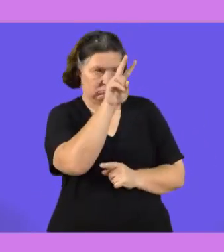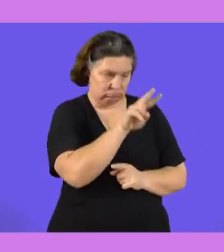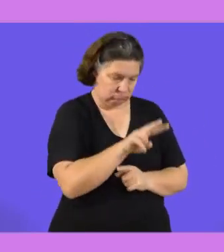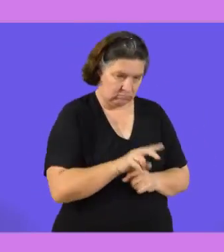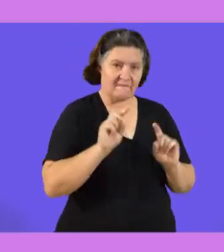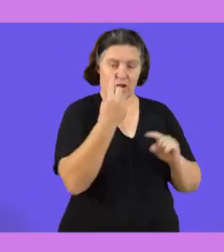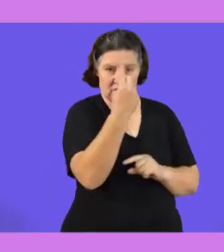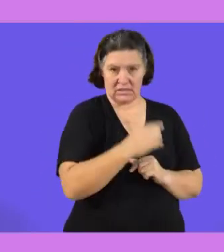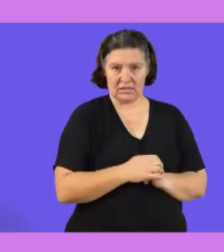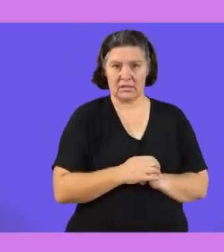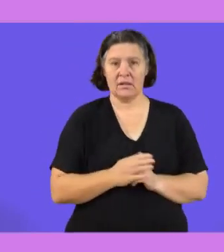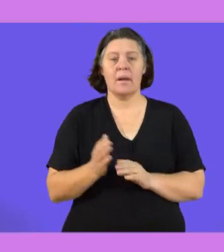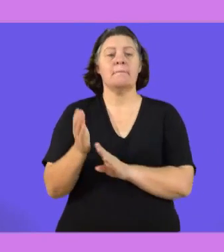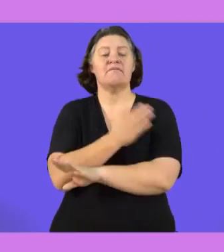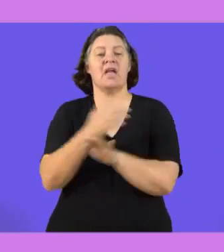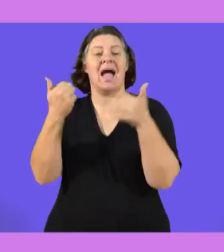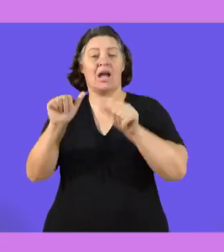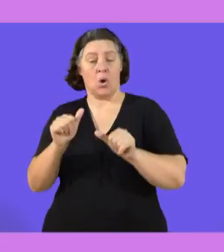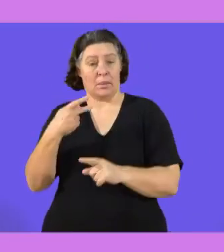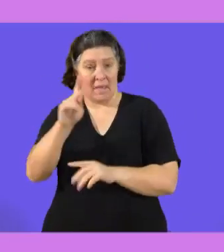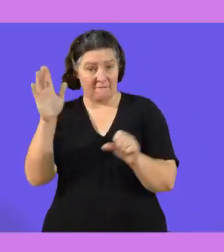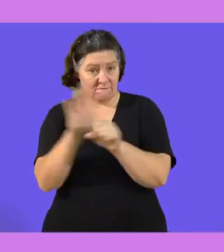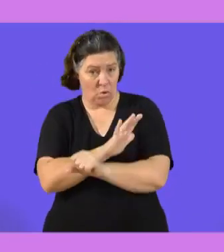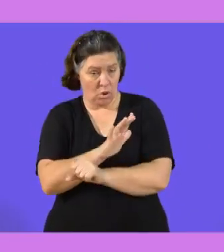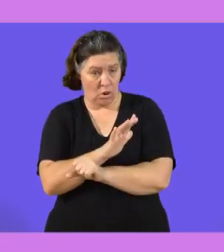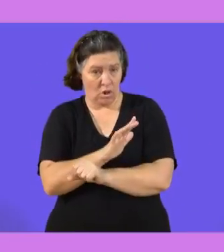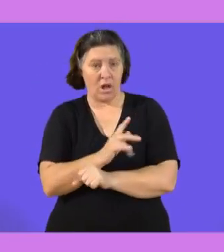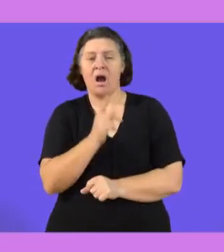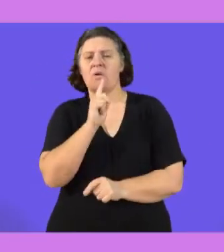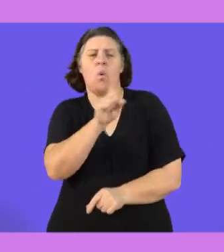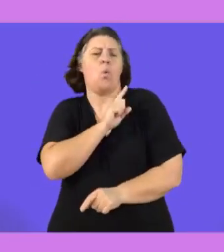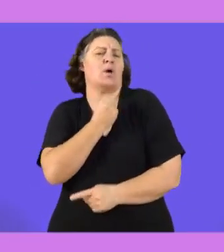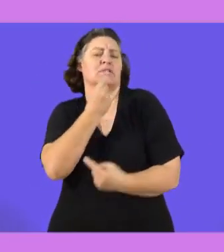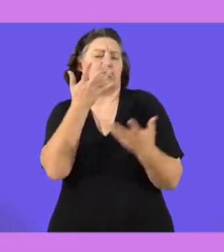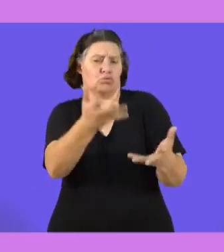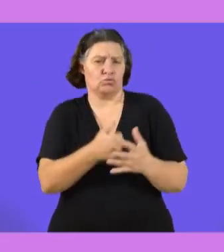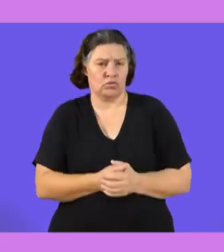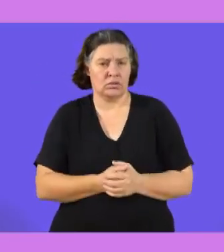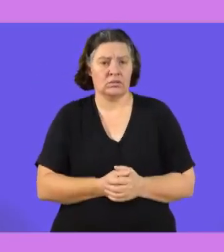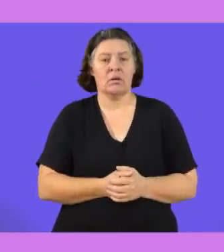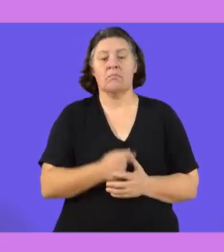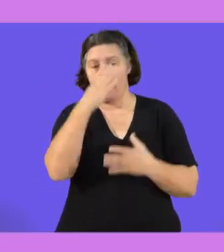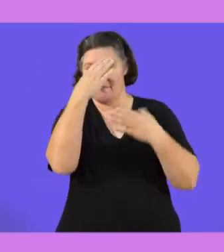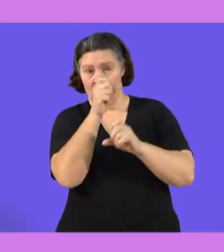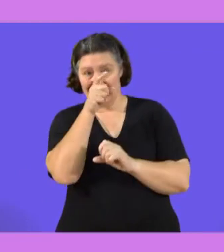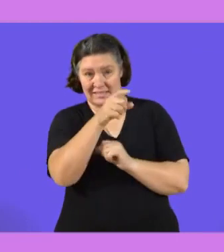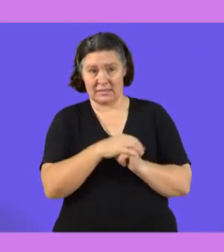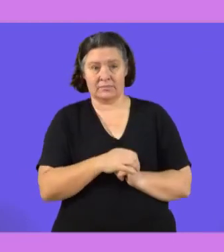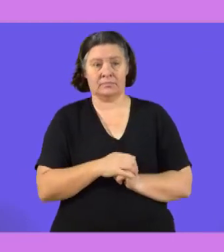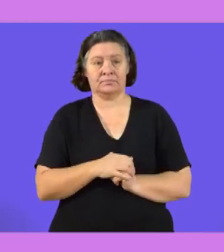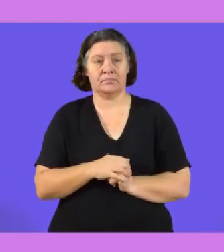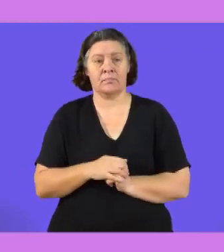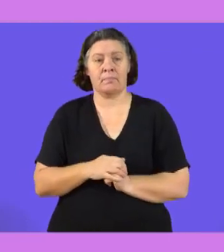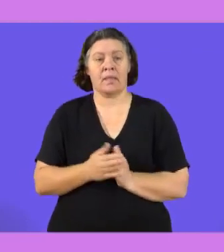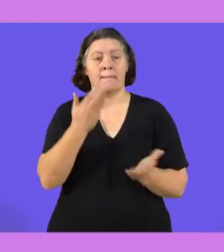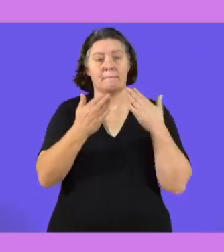the previous account settled in full? Give a reason for your answer. So I want to pay your attention to this. Balance brought